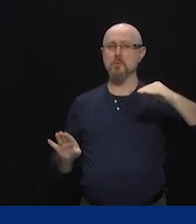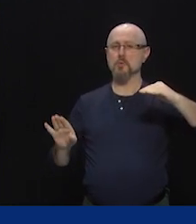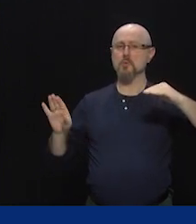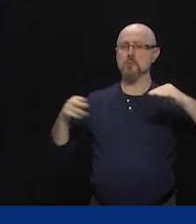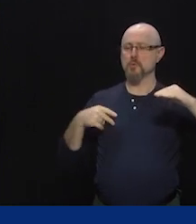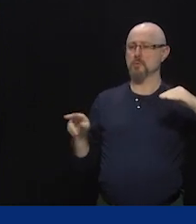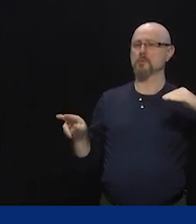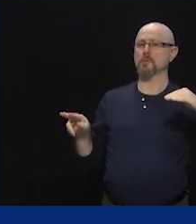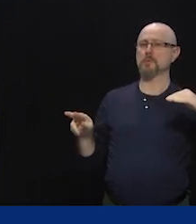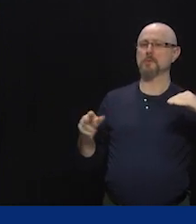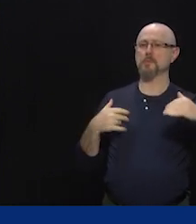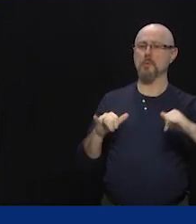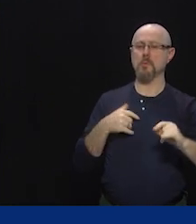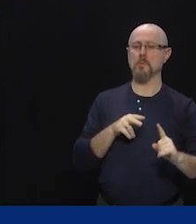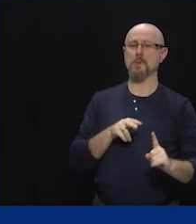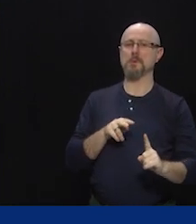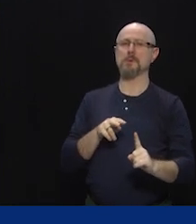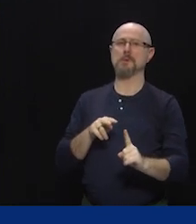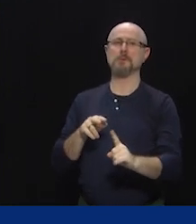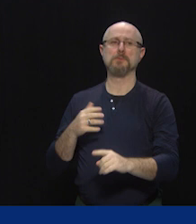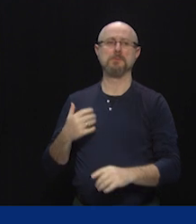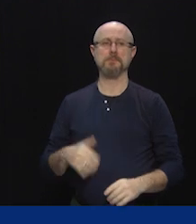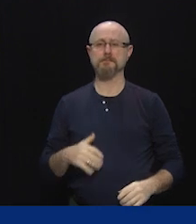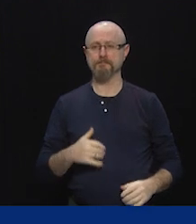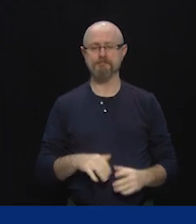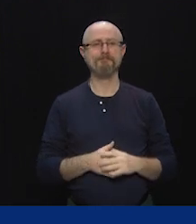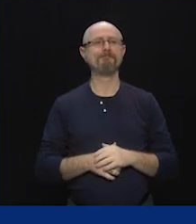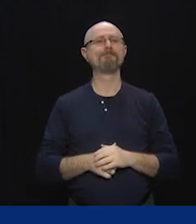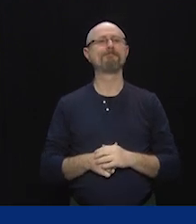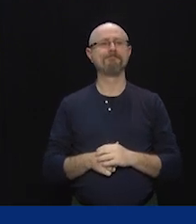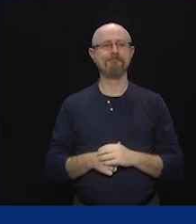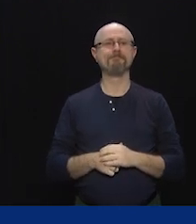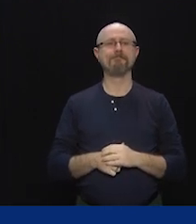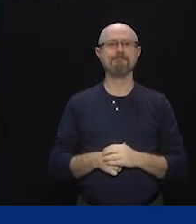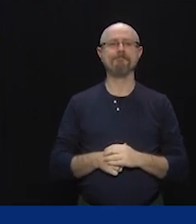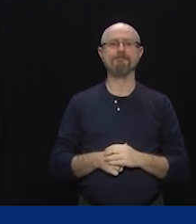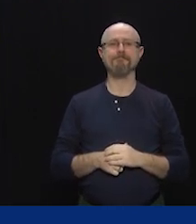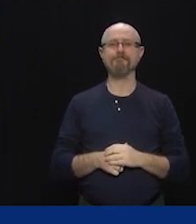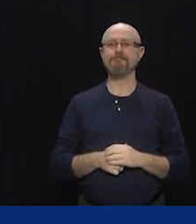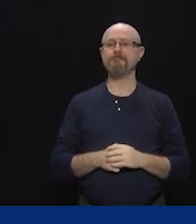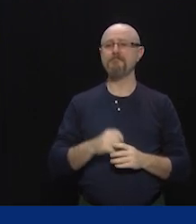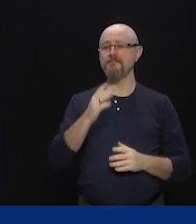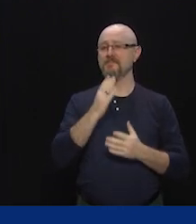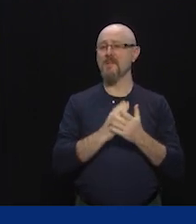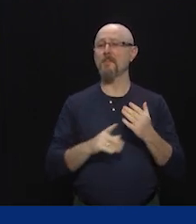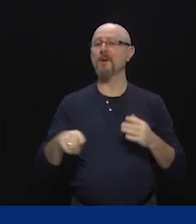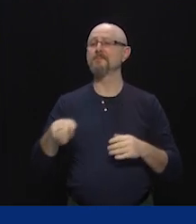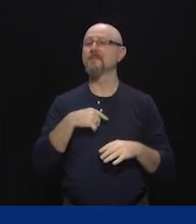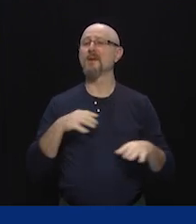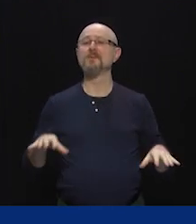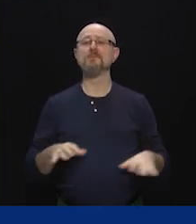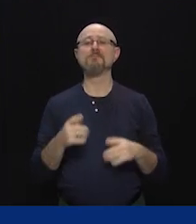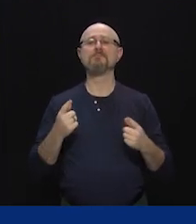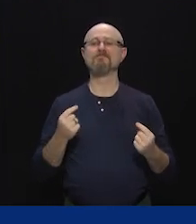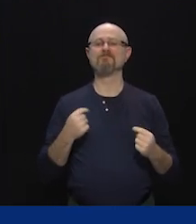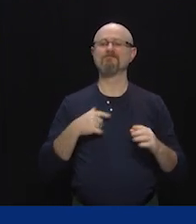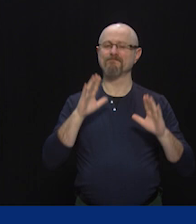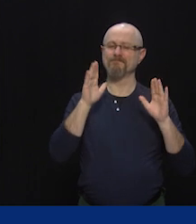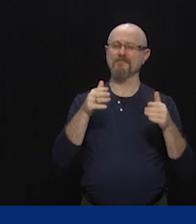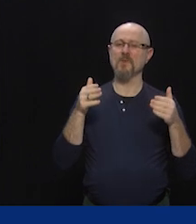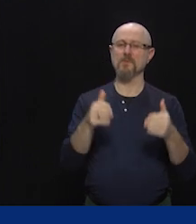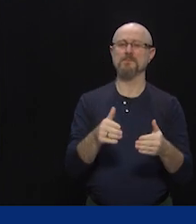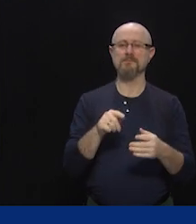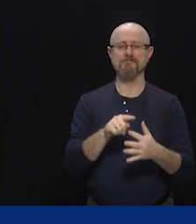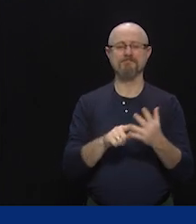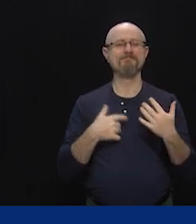have been anticipating and preparing for. So some of our hospital actions, as you know, we've been laser focused on this. We warned about